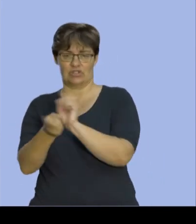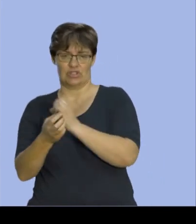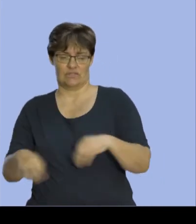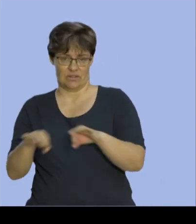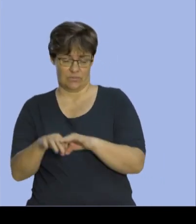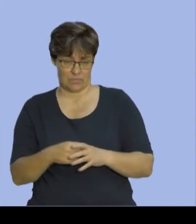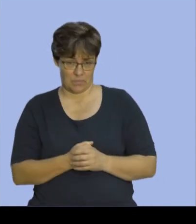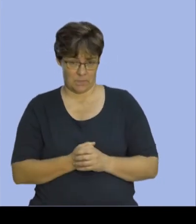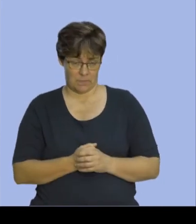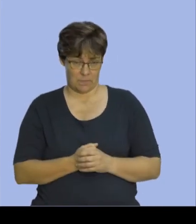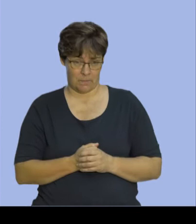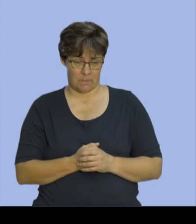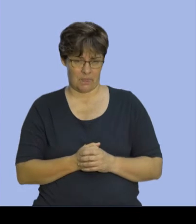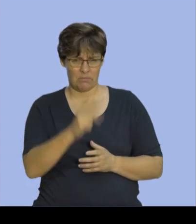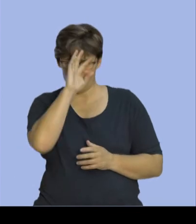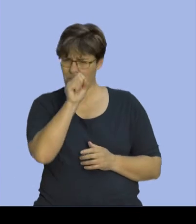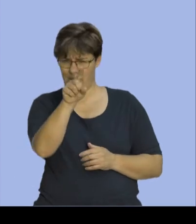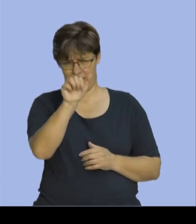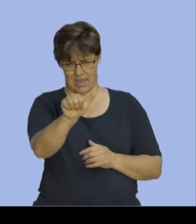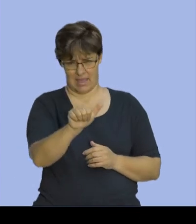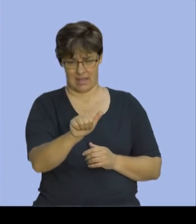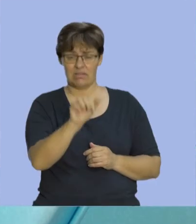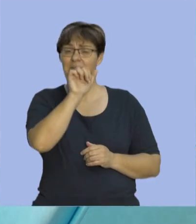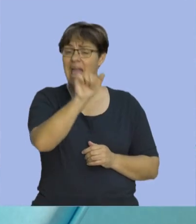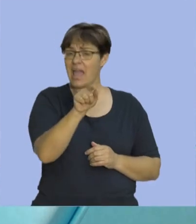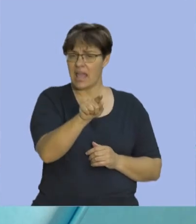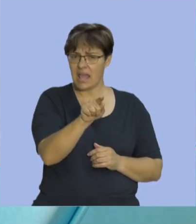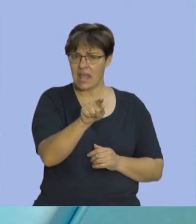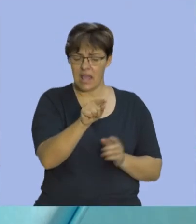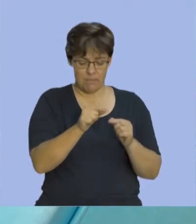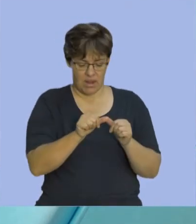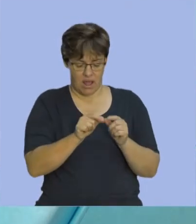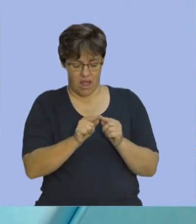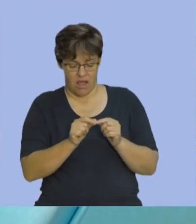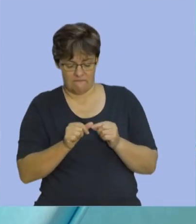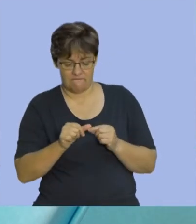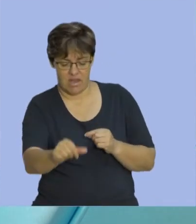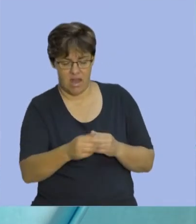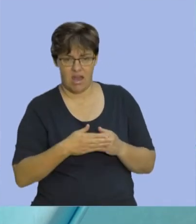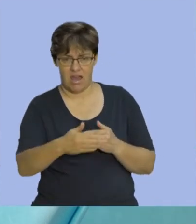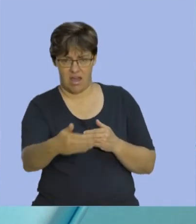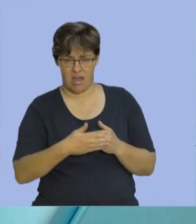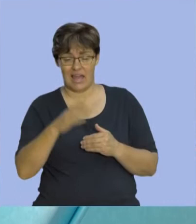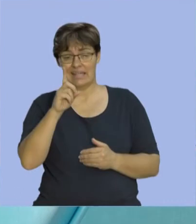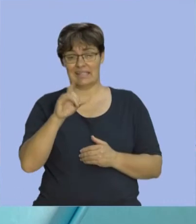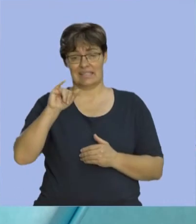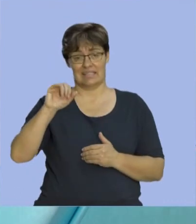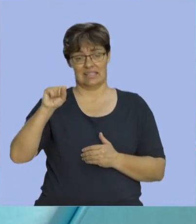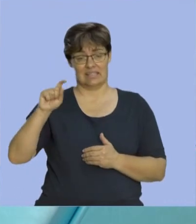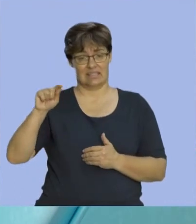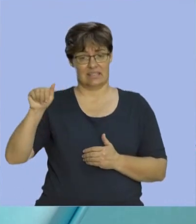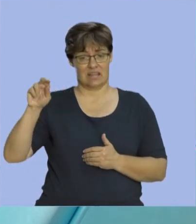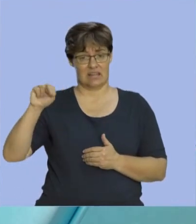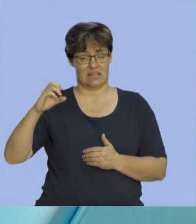want you to remember something about a. Remember I said a is the distance. So distance, I know that you know